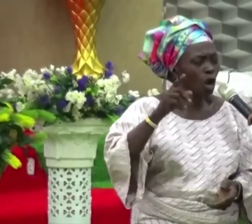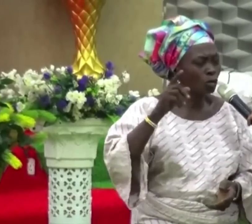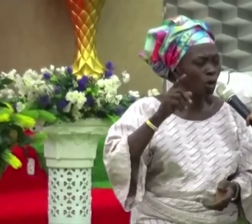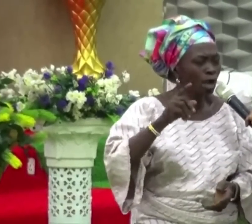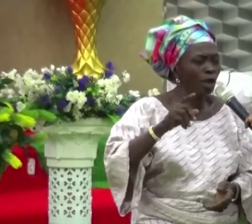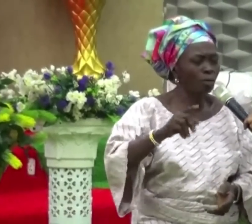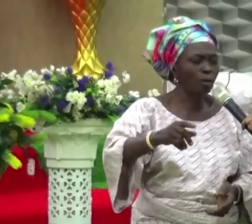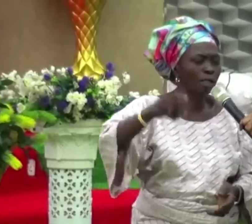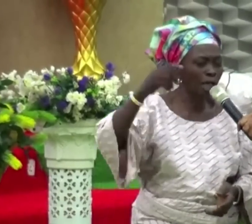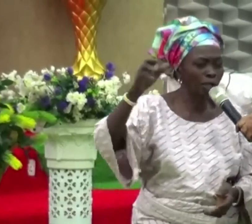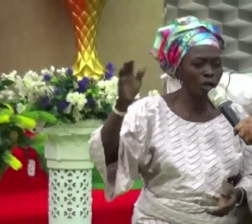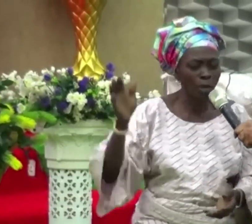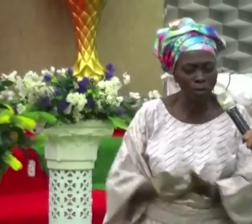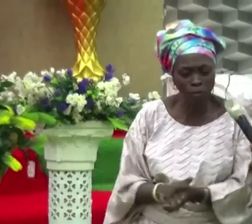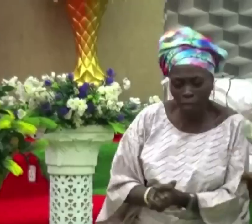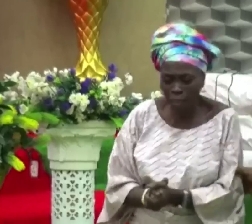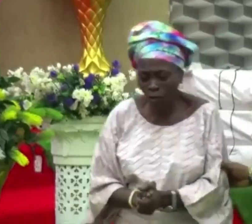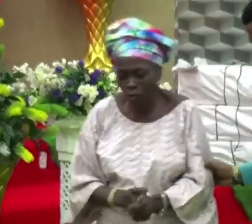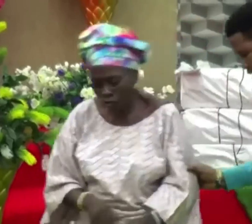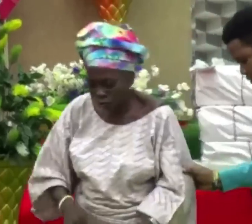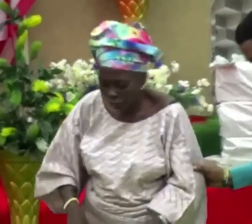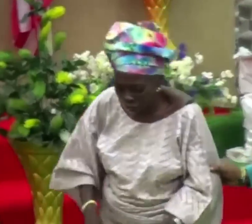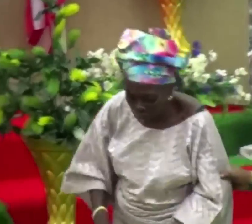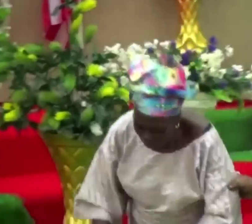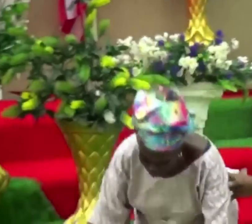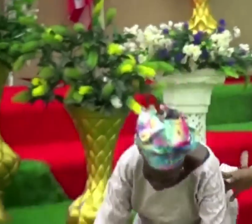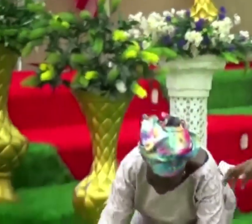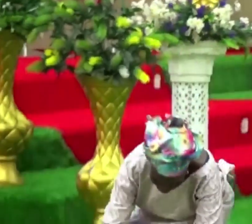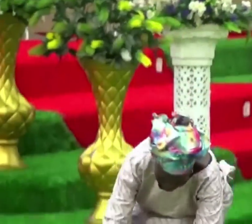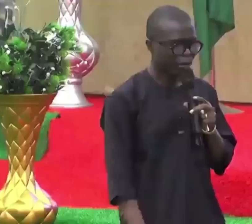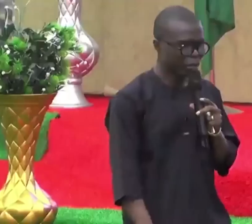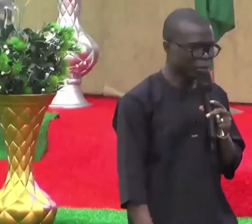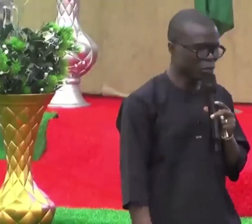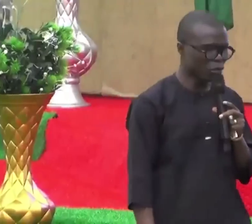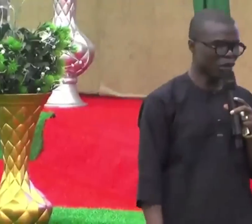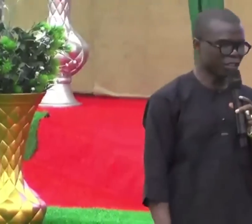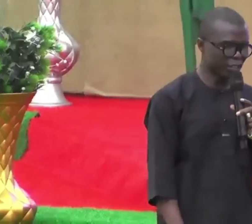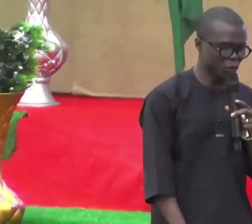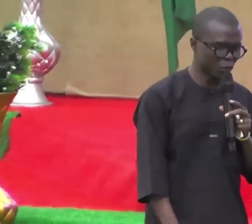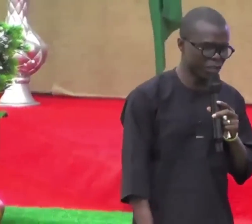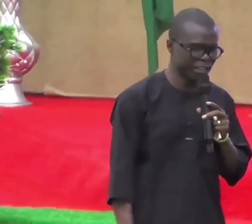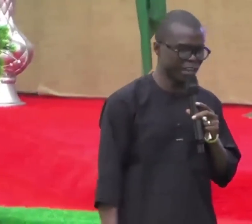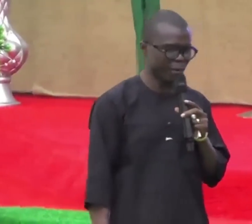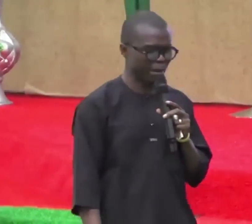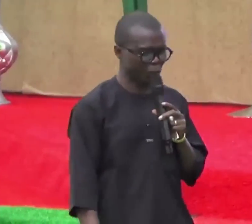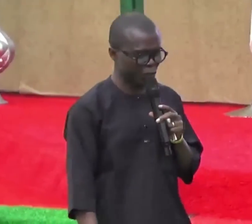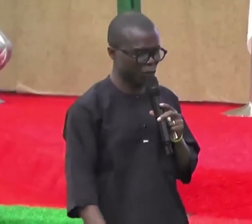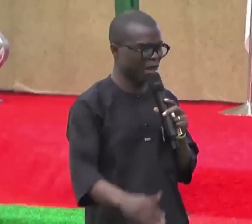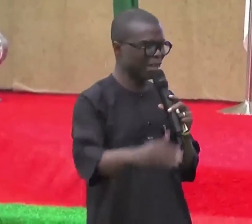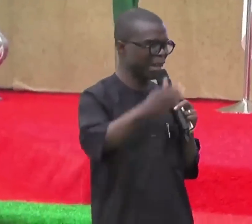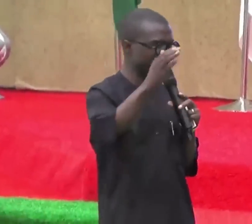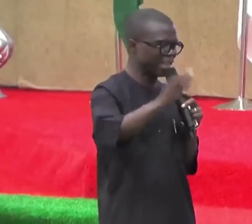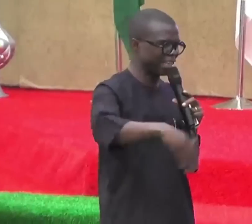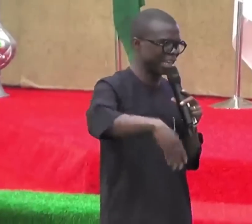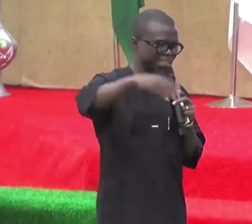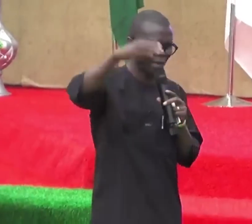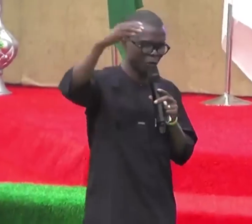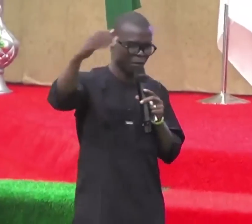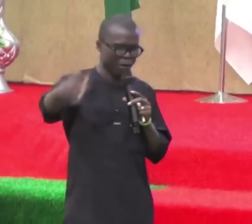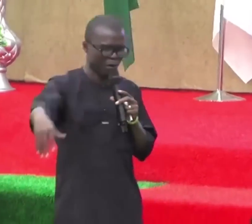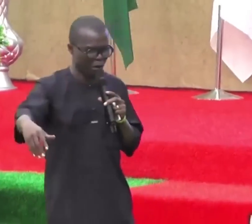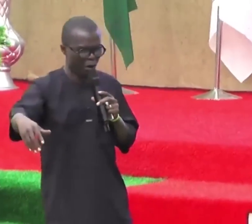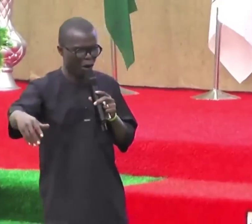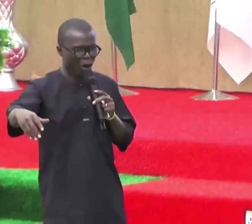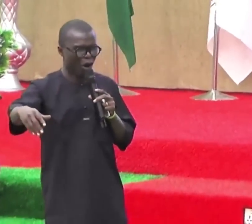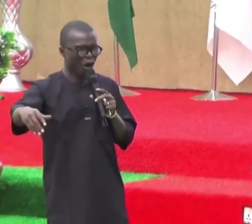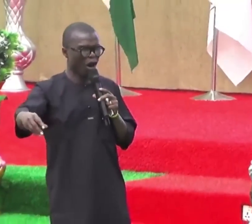tori gbo gbo adura mi o ba n dari omo mi wale o hallelujah ni oruko Jesu iyapa to ti wa laarin eyin atawo ko